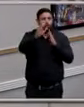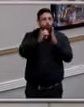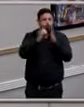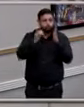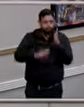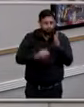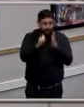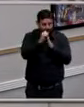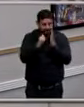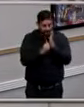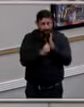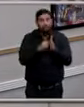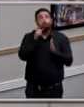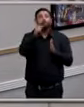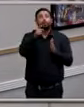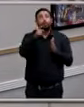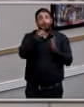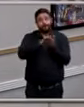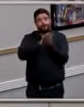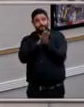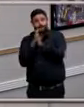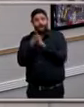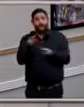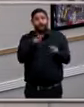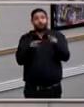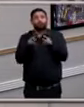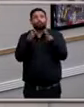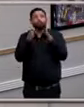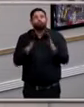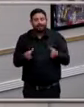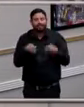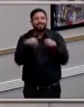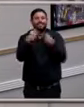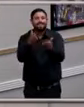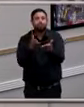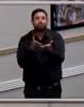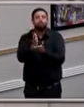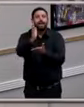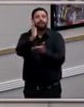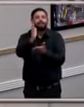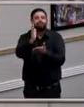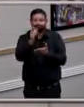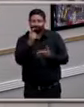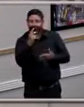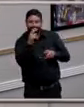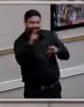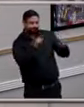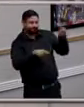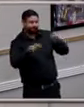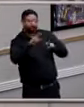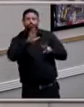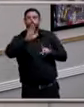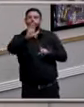The fact that you become an observer gives you the right to look at your students'